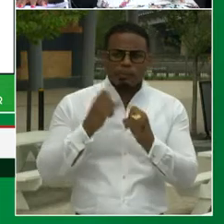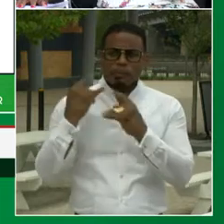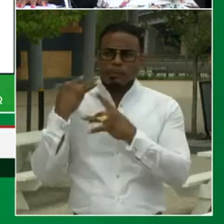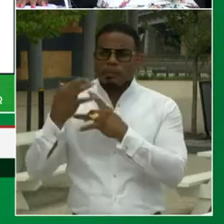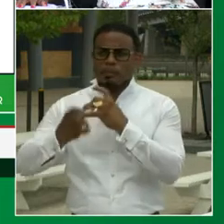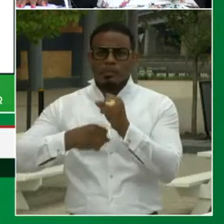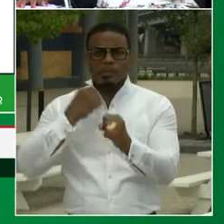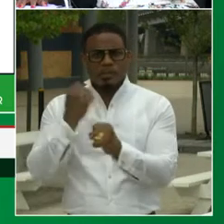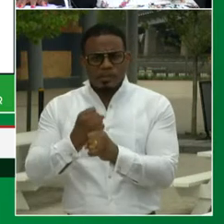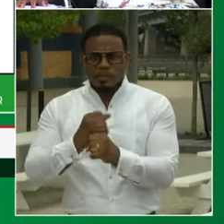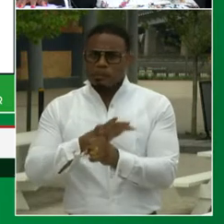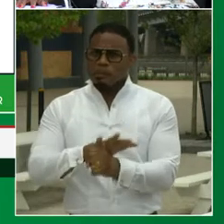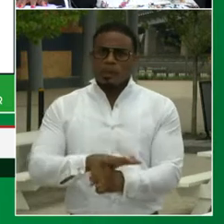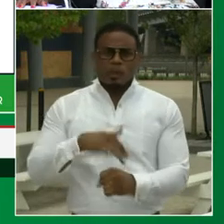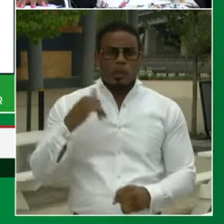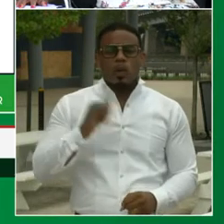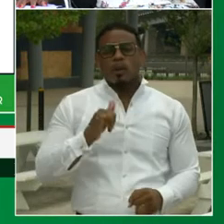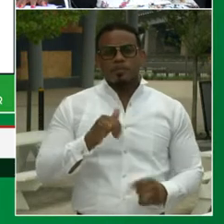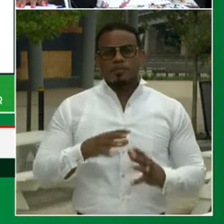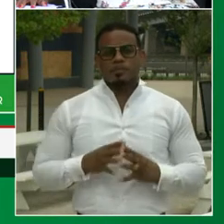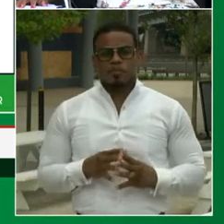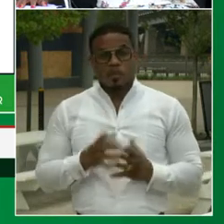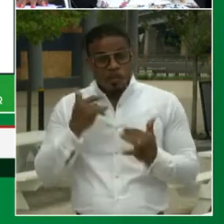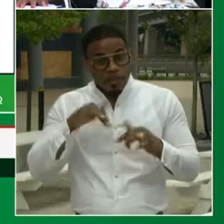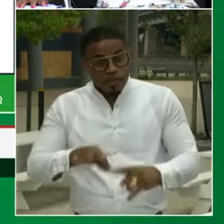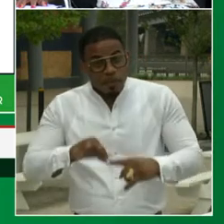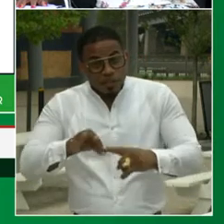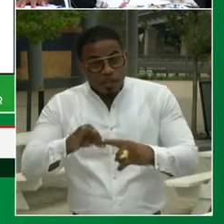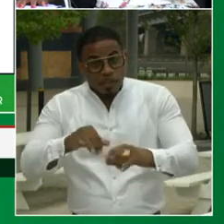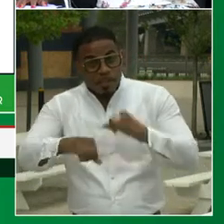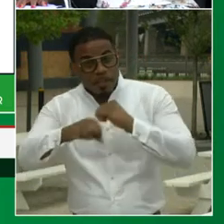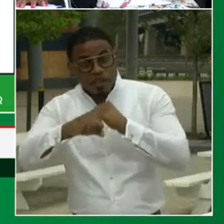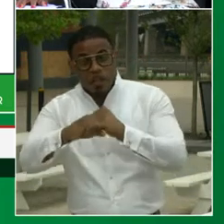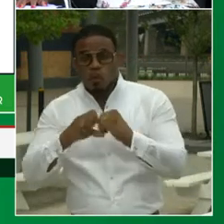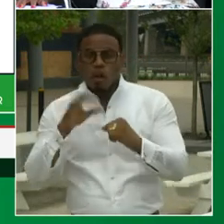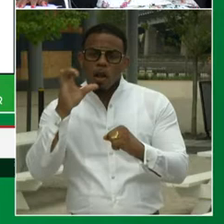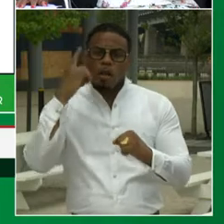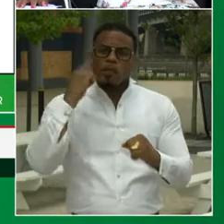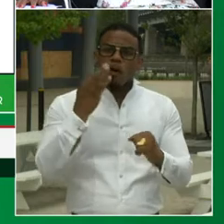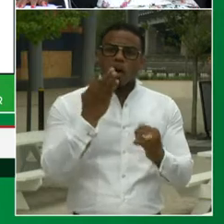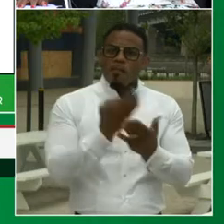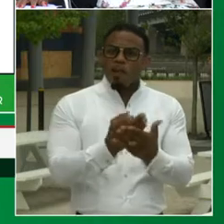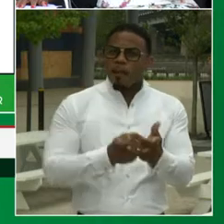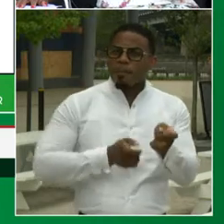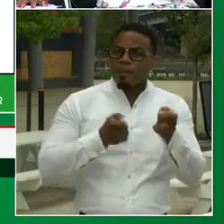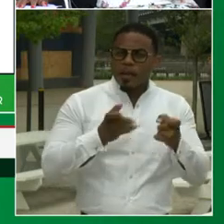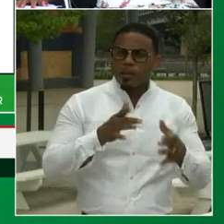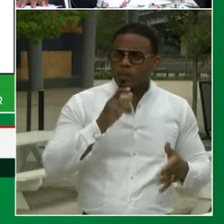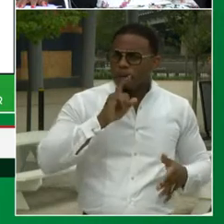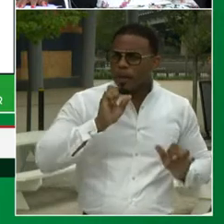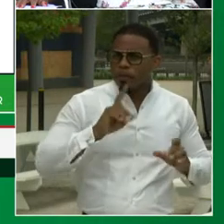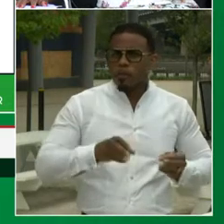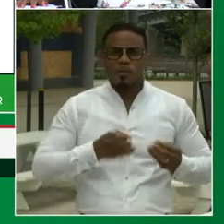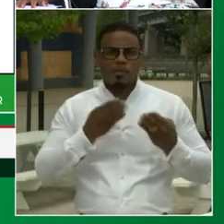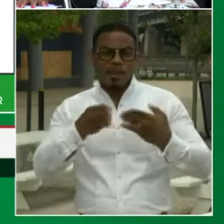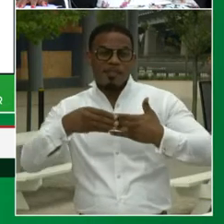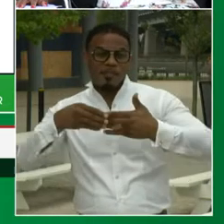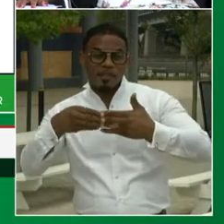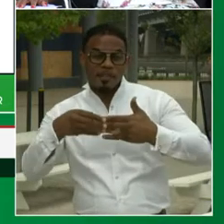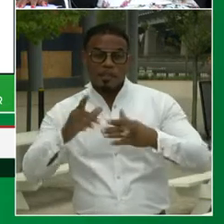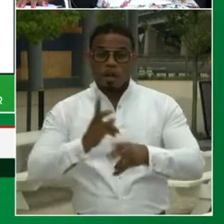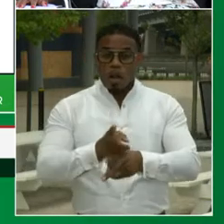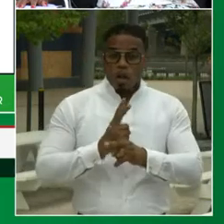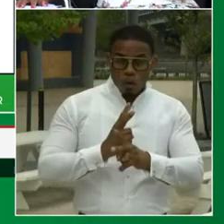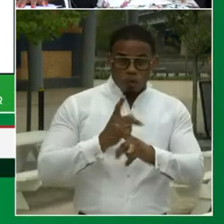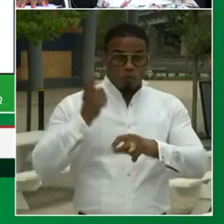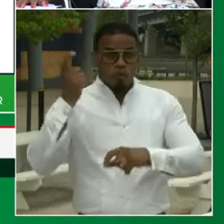of underinvestment. And for this particular solicitation, we were looking for a fund manager who would be able to provide flexible loans